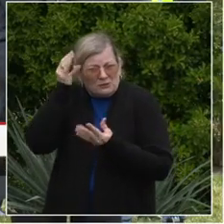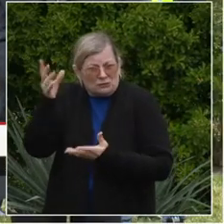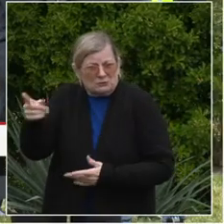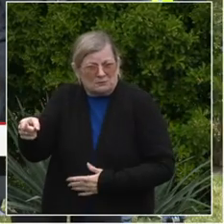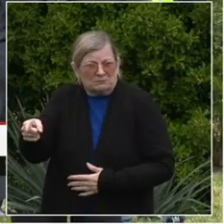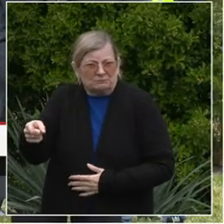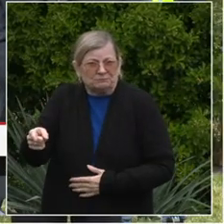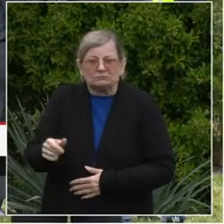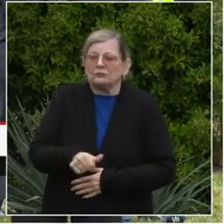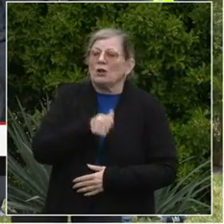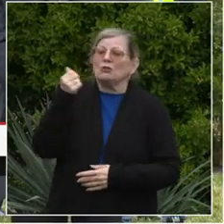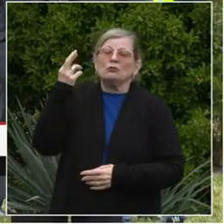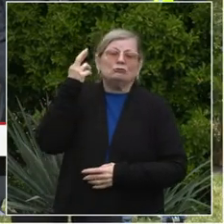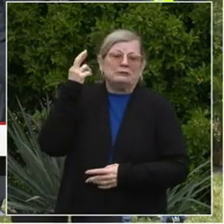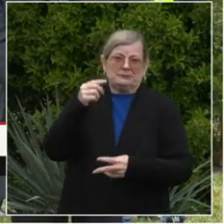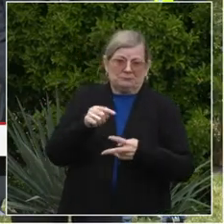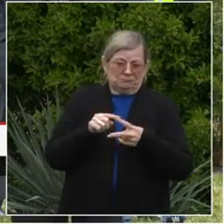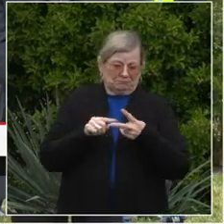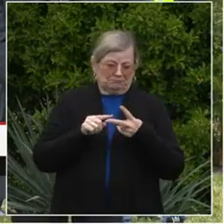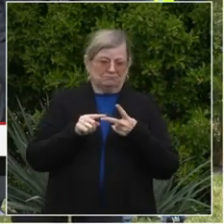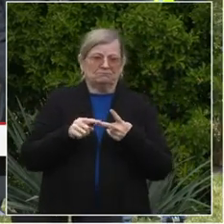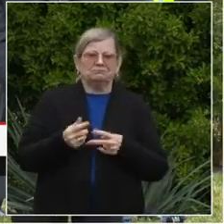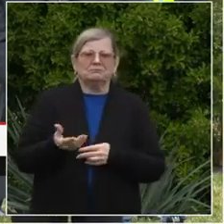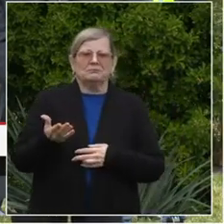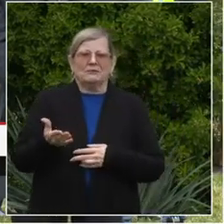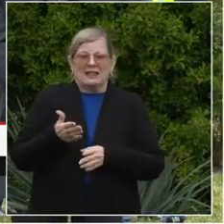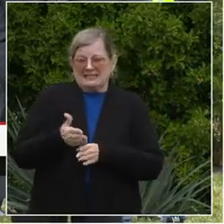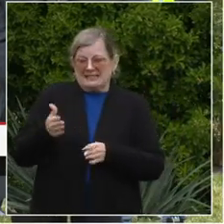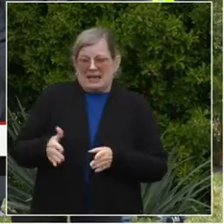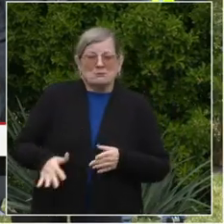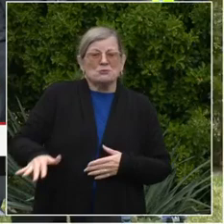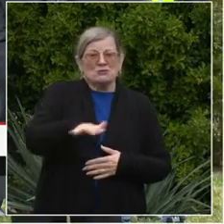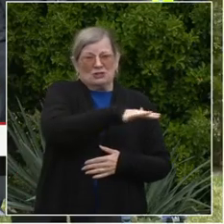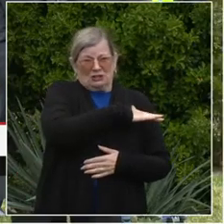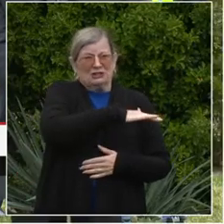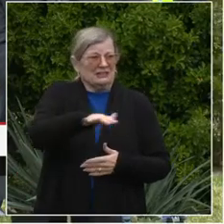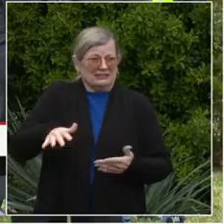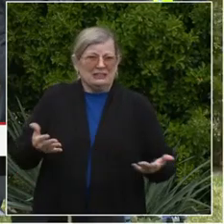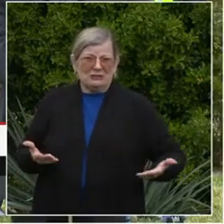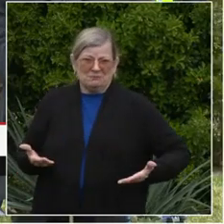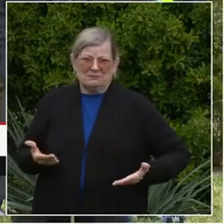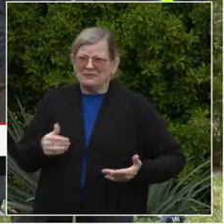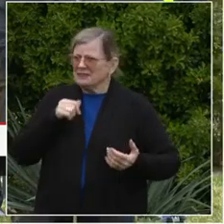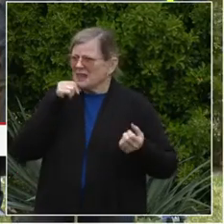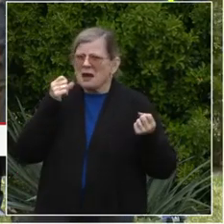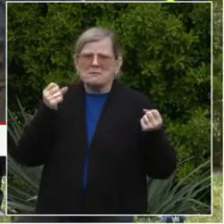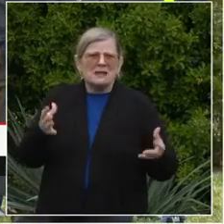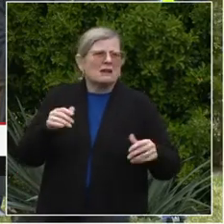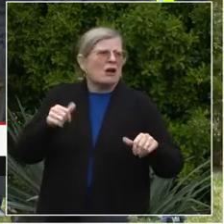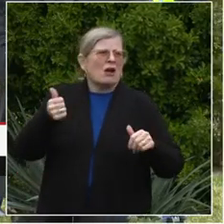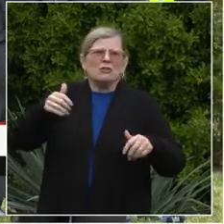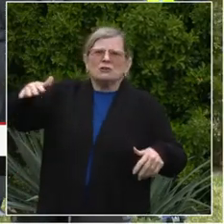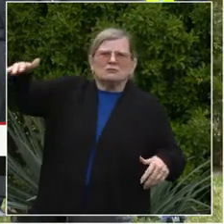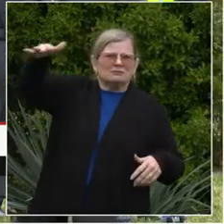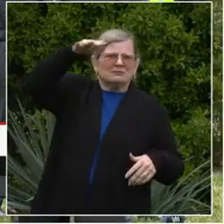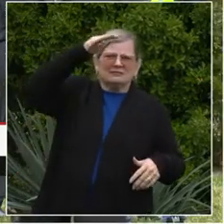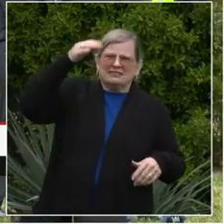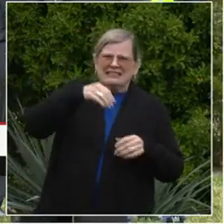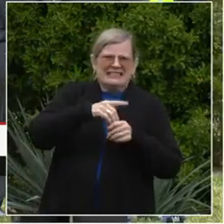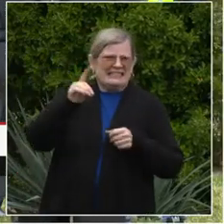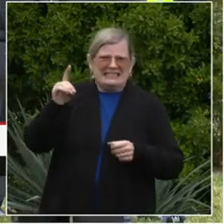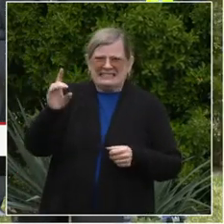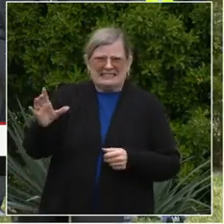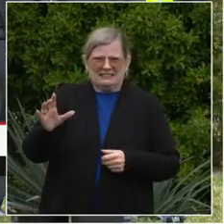reason that we are here, this neighborhood where we are, and many other neighborhoods across the District of Columbia, just like this one,